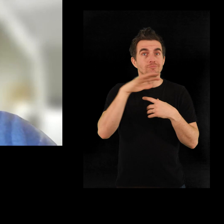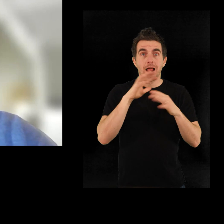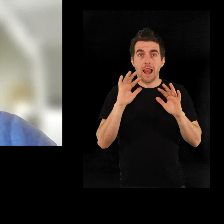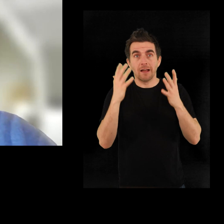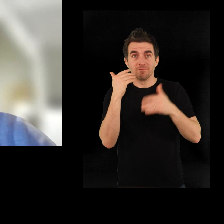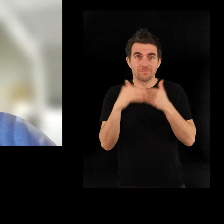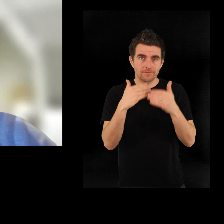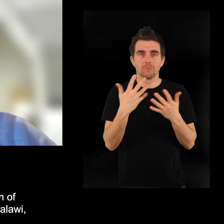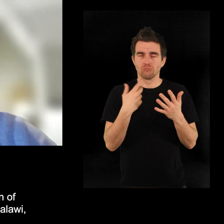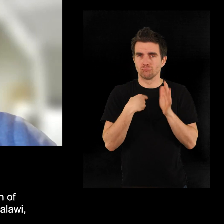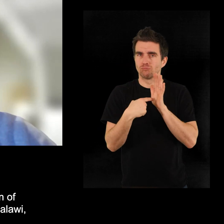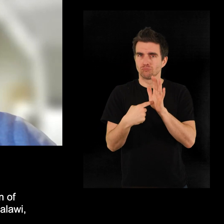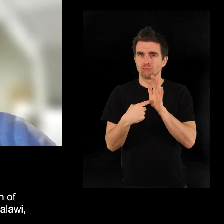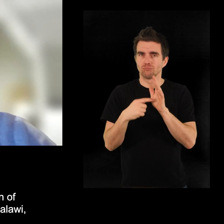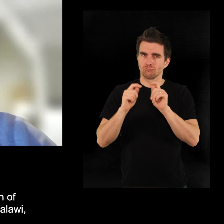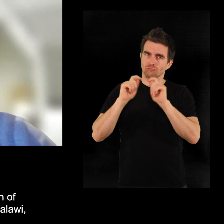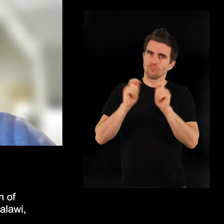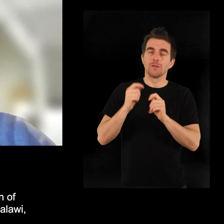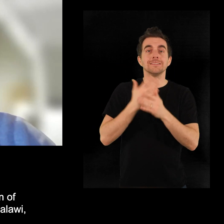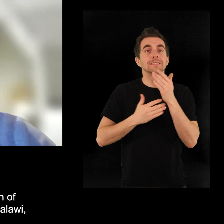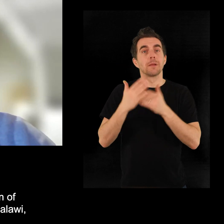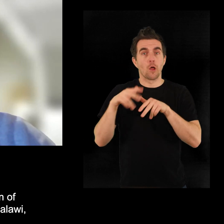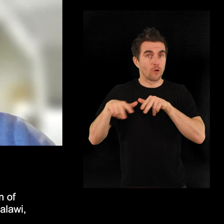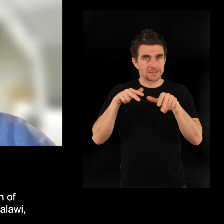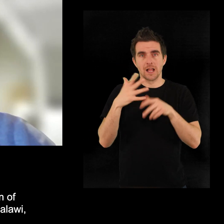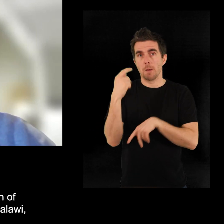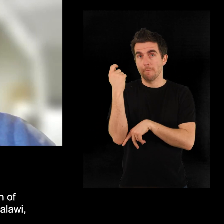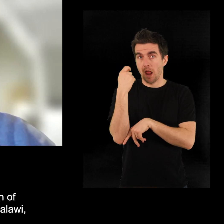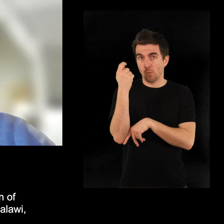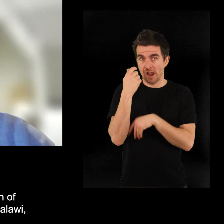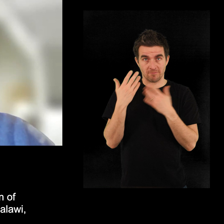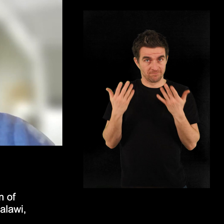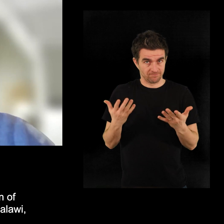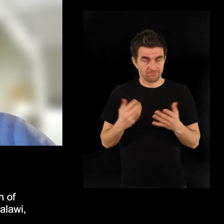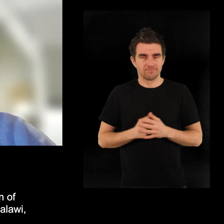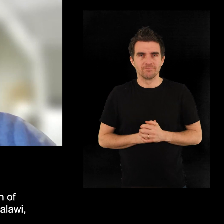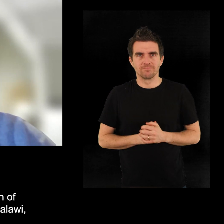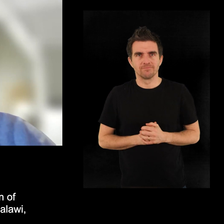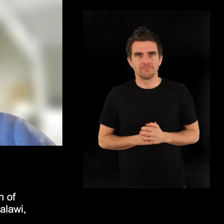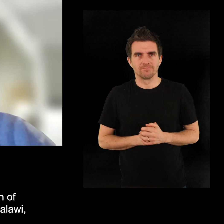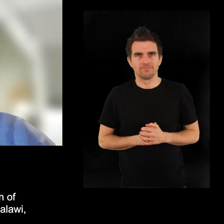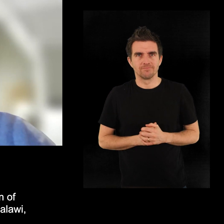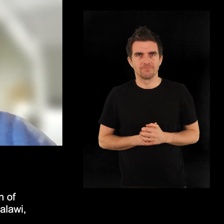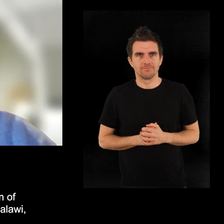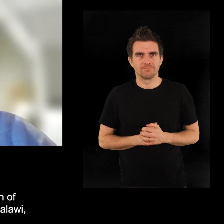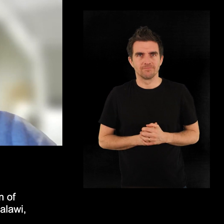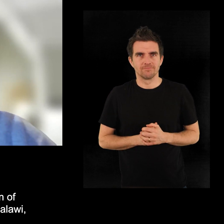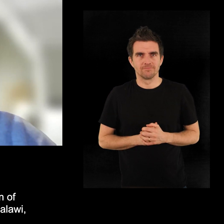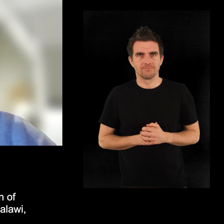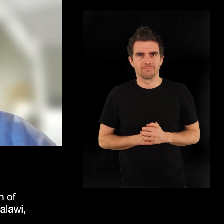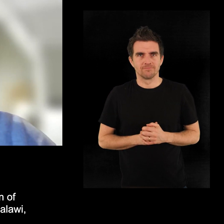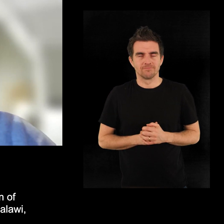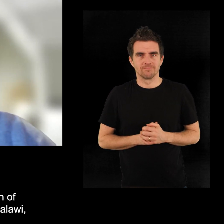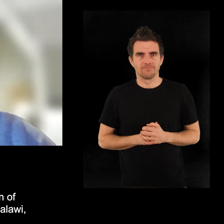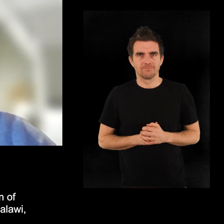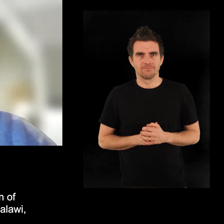public life. So I represent the Federation of Disability Organizations